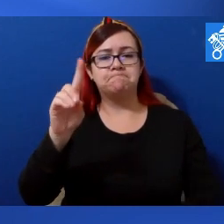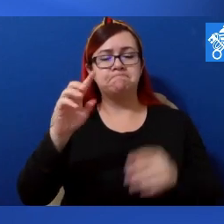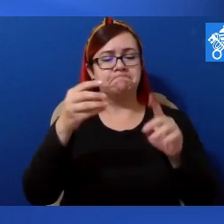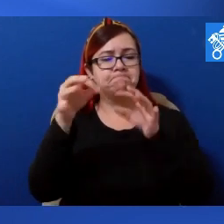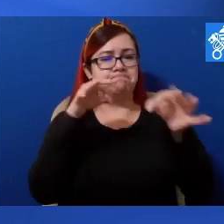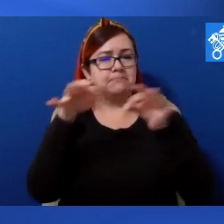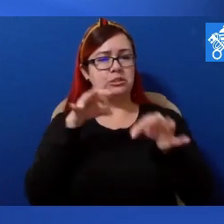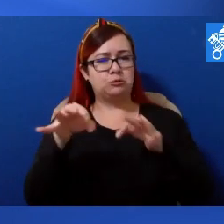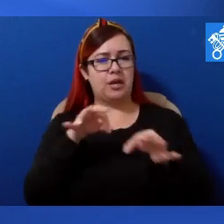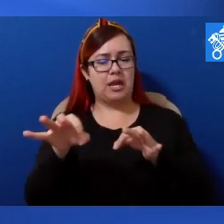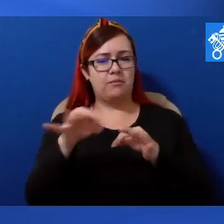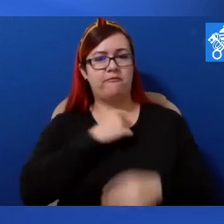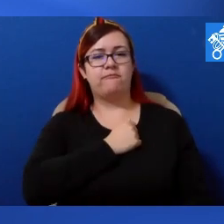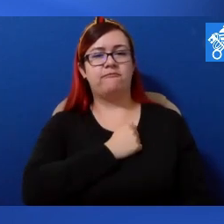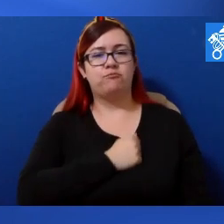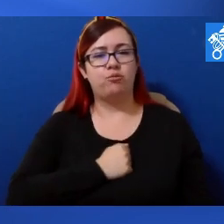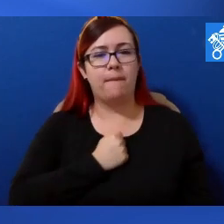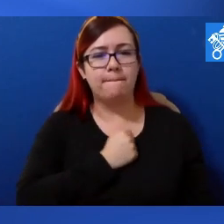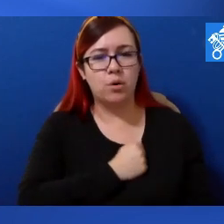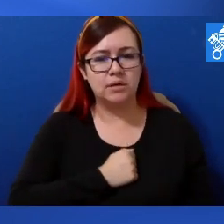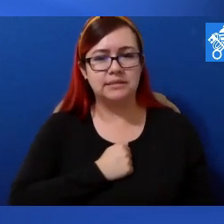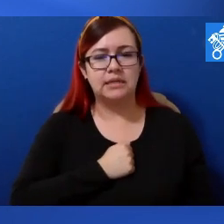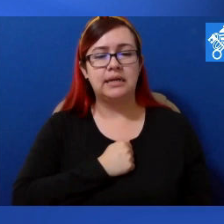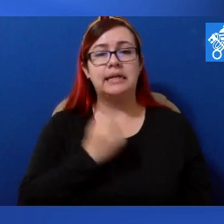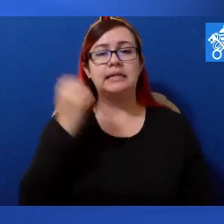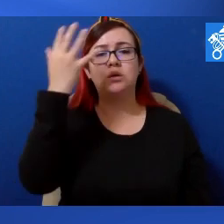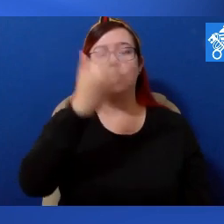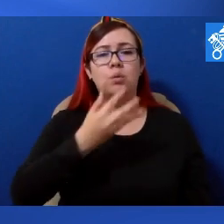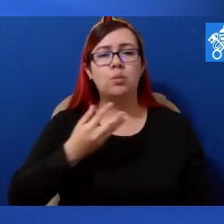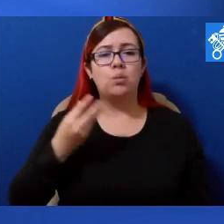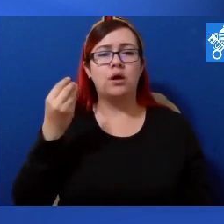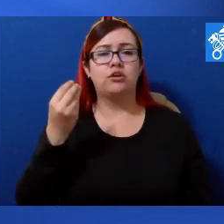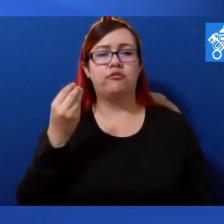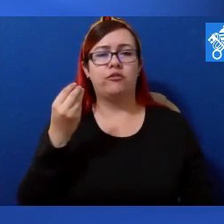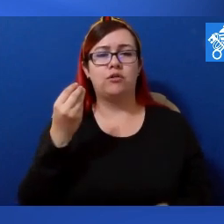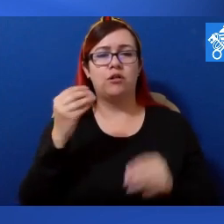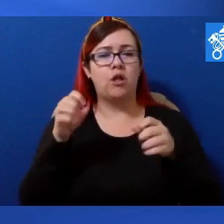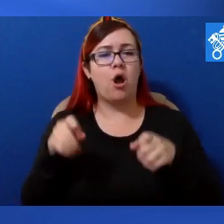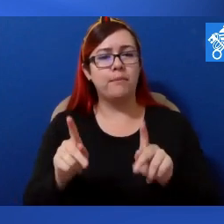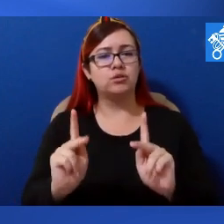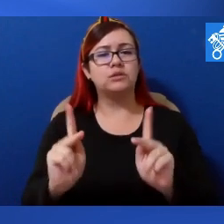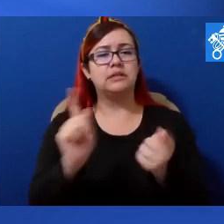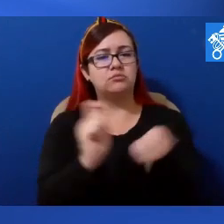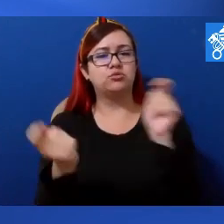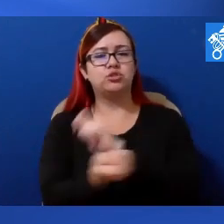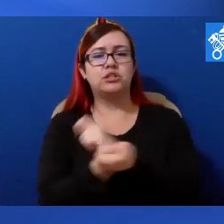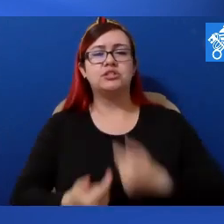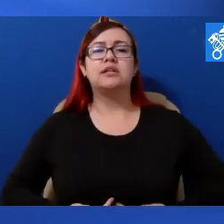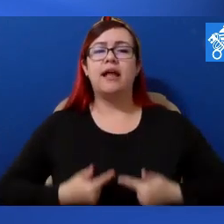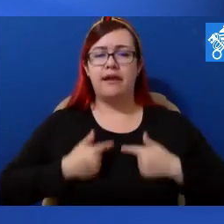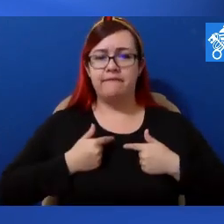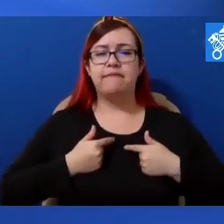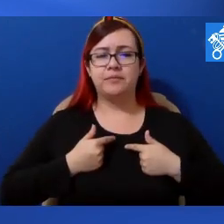an opportunity to change one's life. It is about the famous dialogue between Cardinal Federico